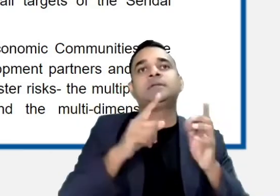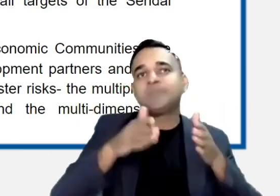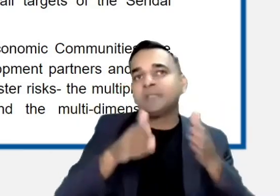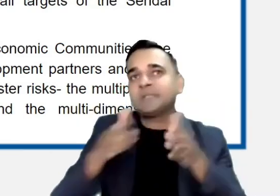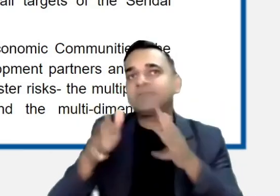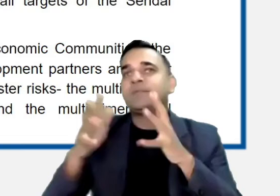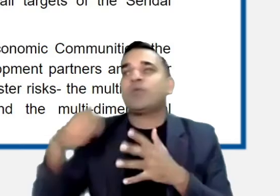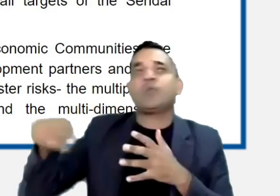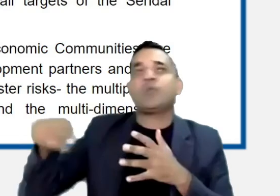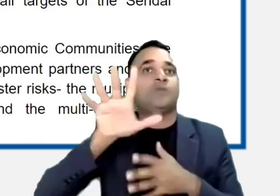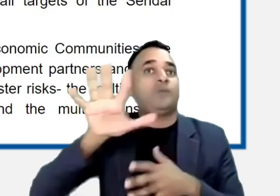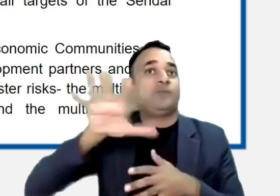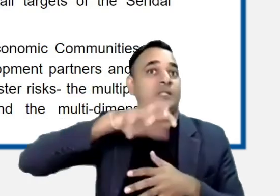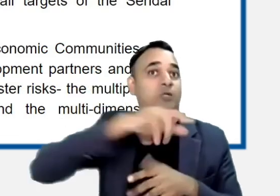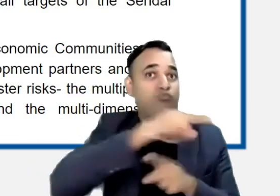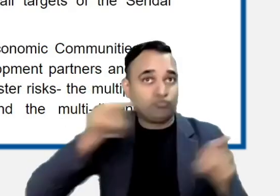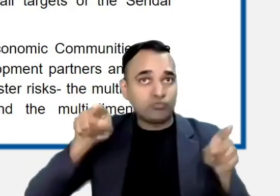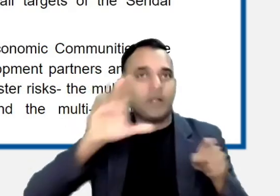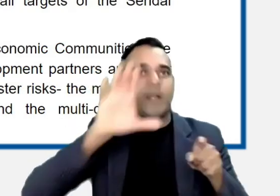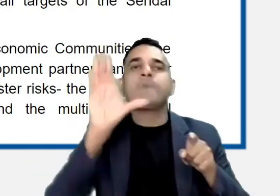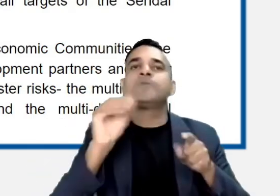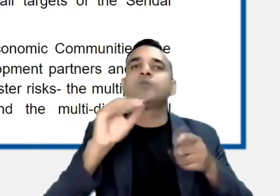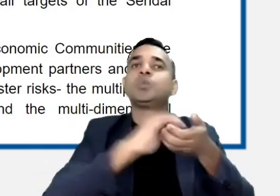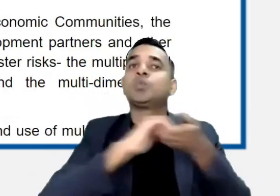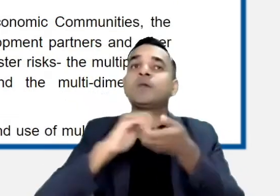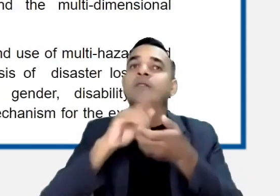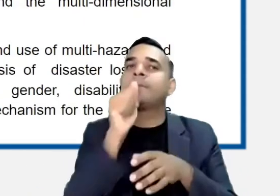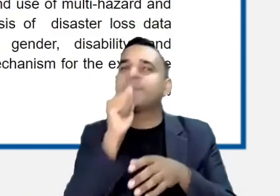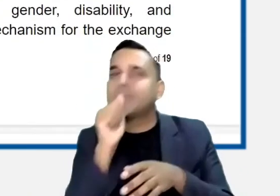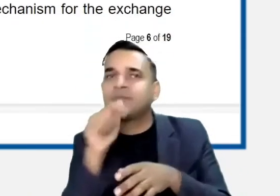achieving all targets of the Sendai Framework and the Program of Action.